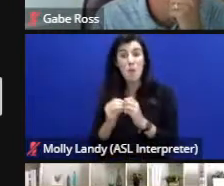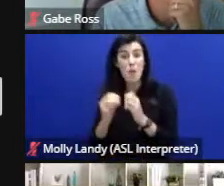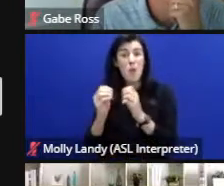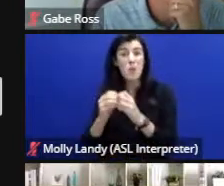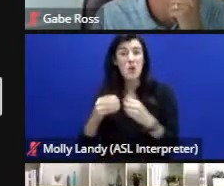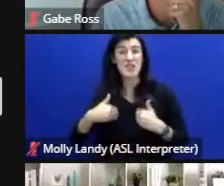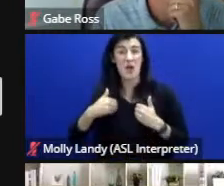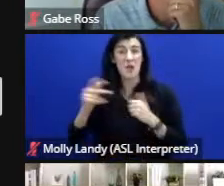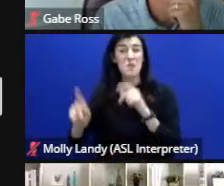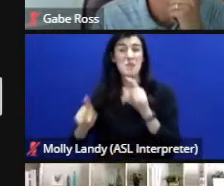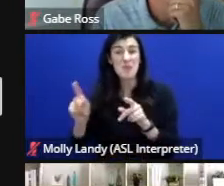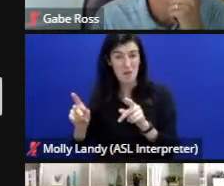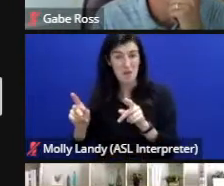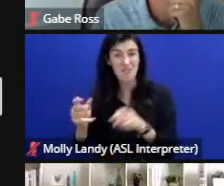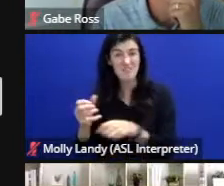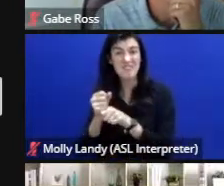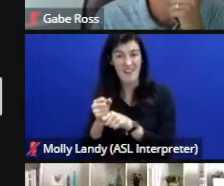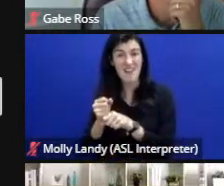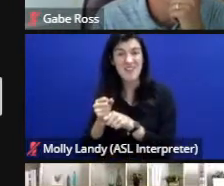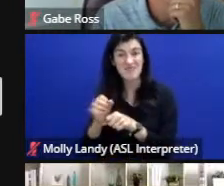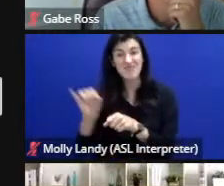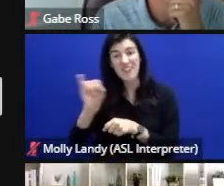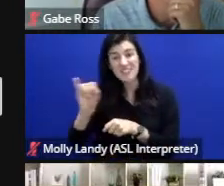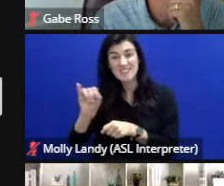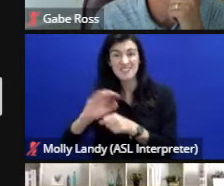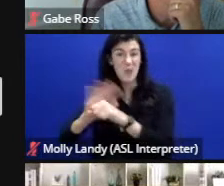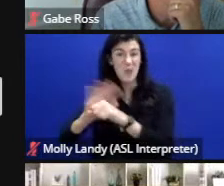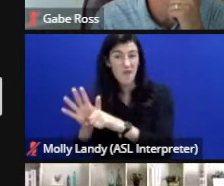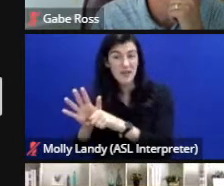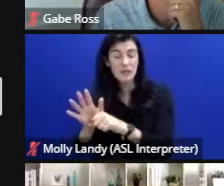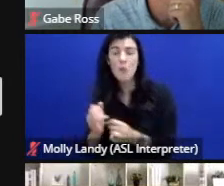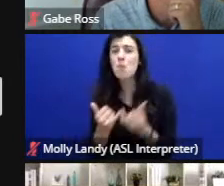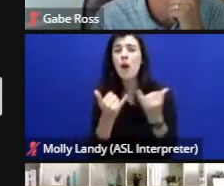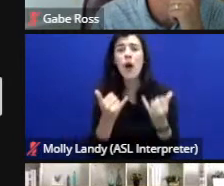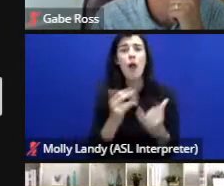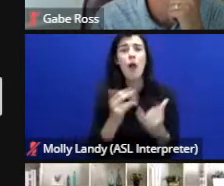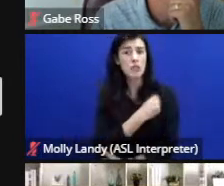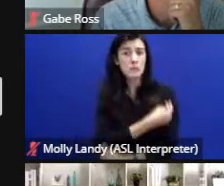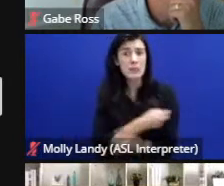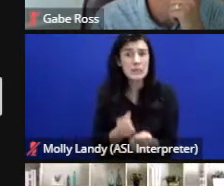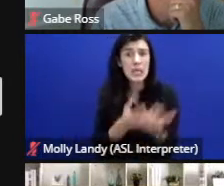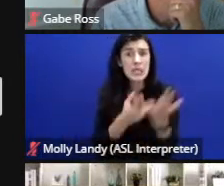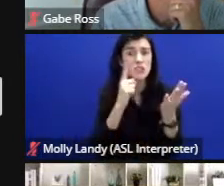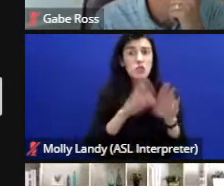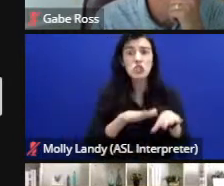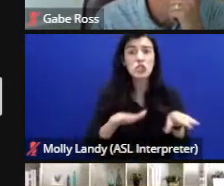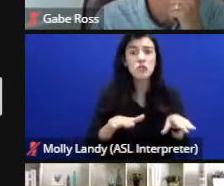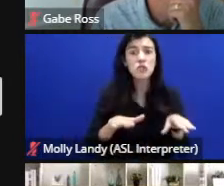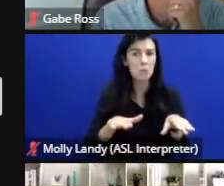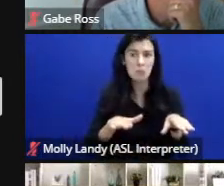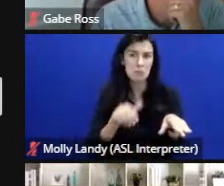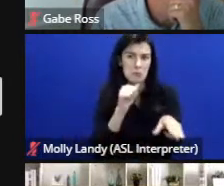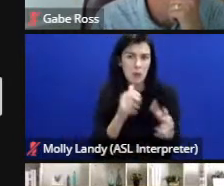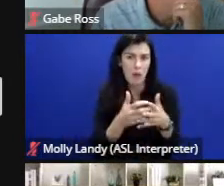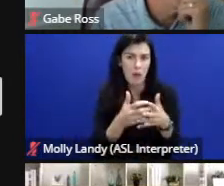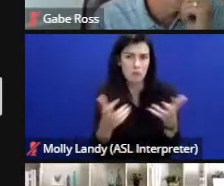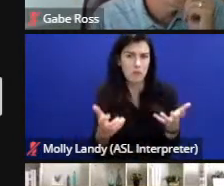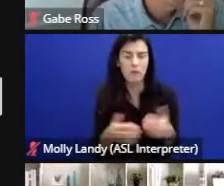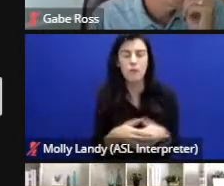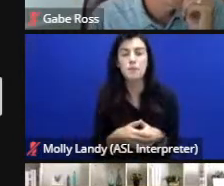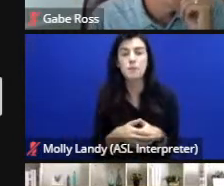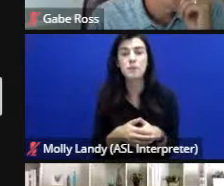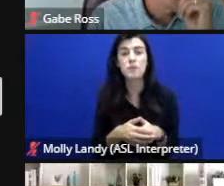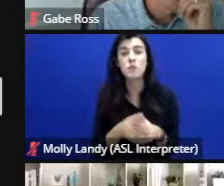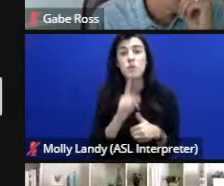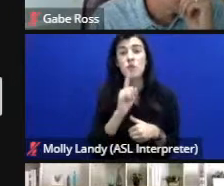that much of an increase in hospitalizations for children. Some of this may be just because the epidemic